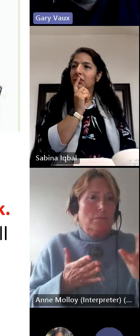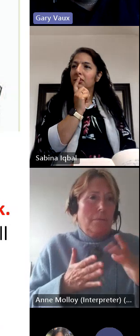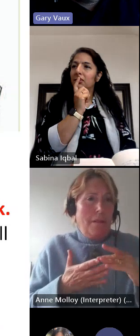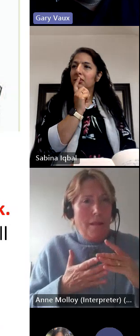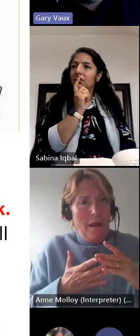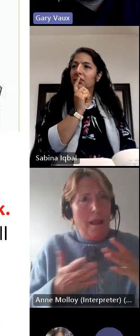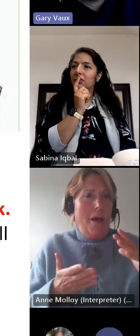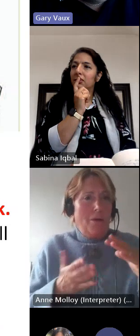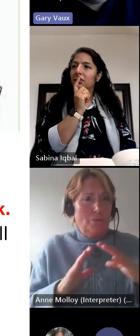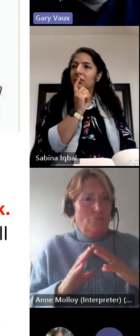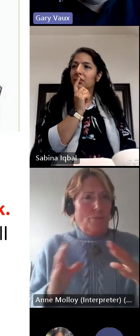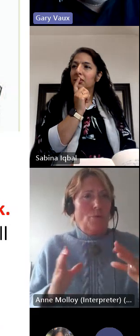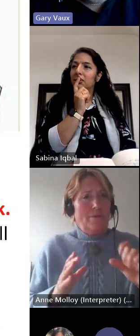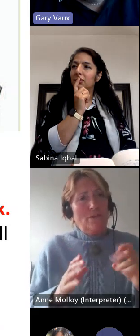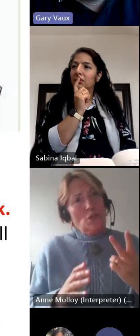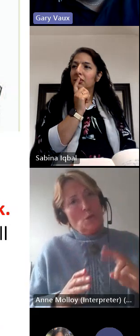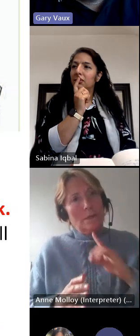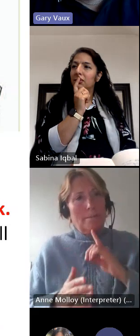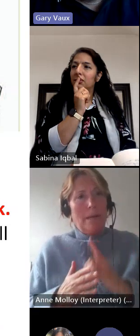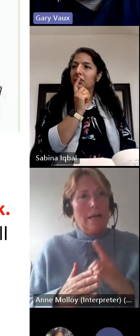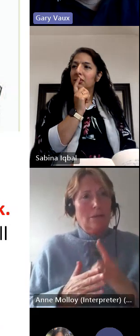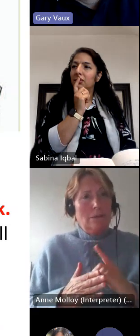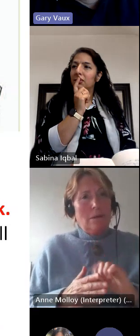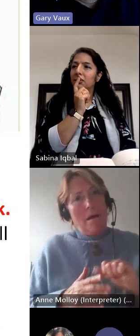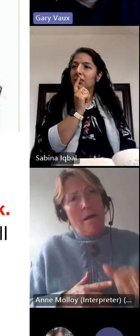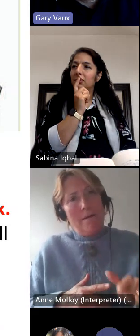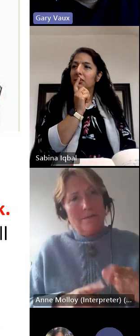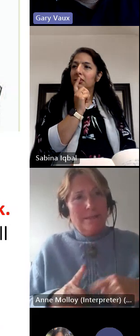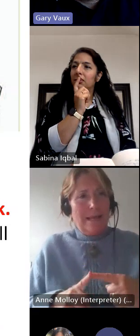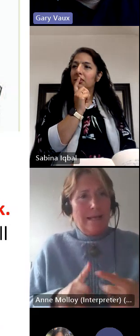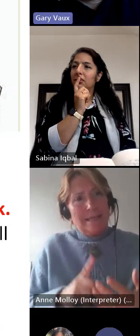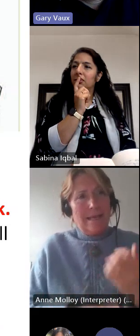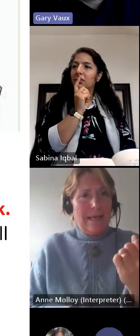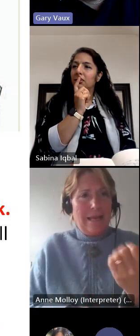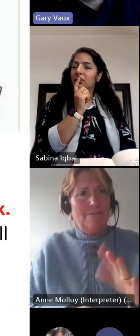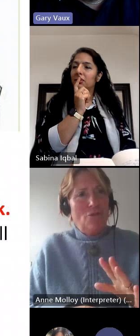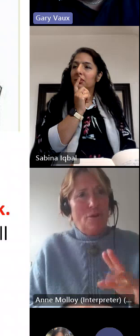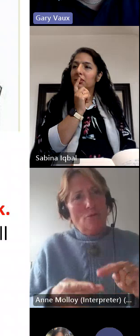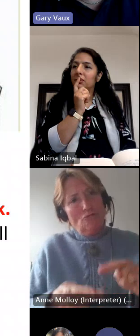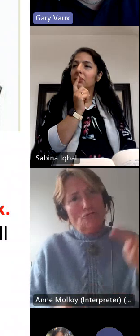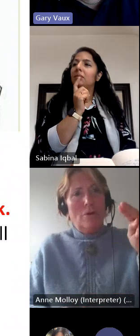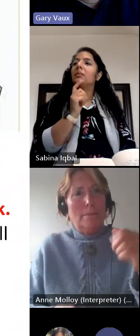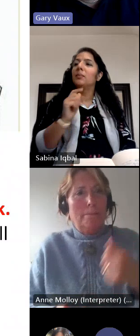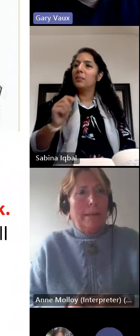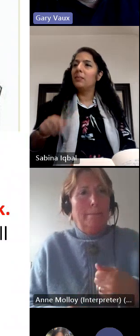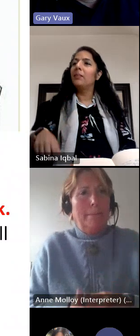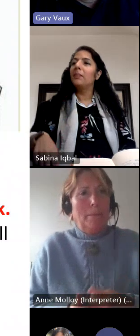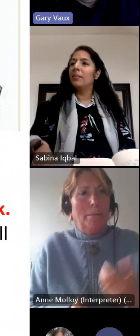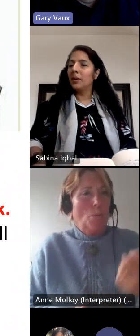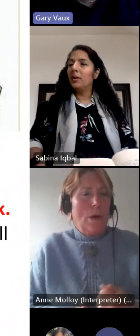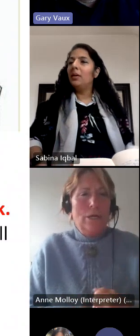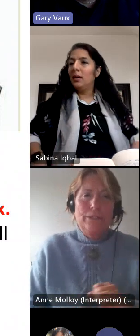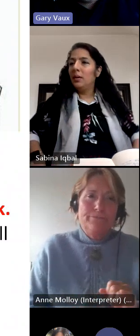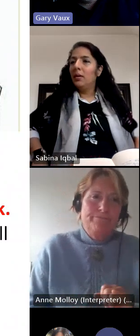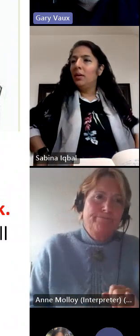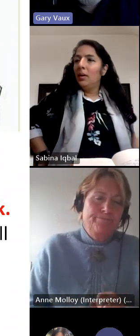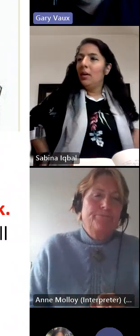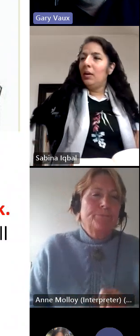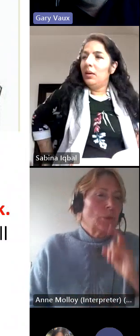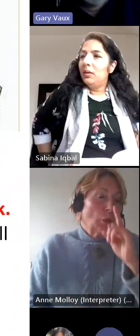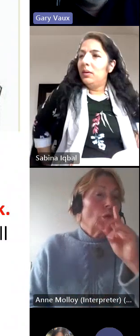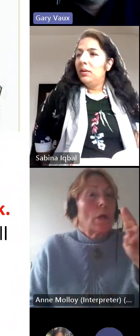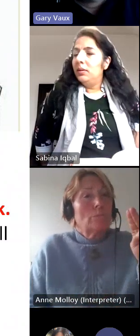of the £20 a week after tax gain that you're getting from the rise in the minimum wage. It could bring